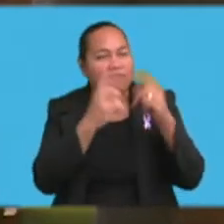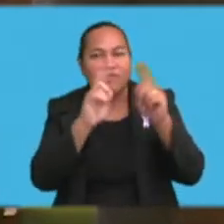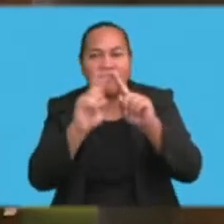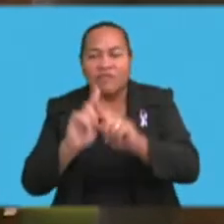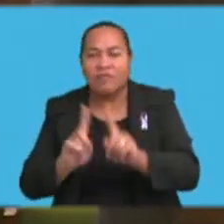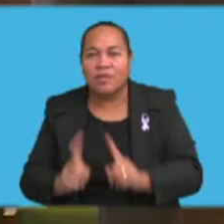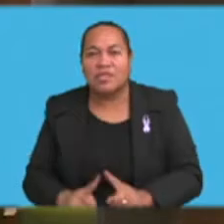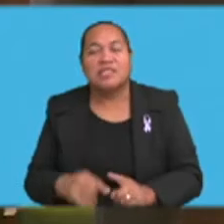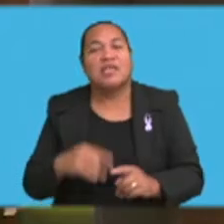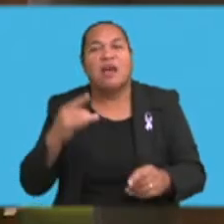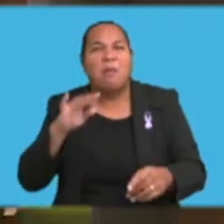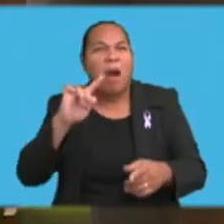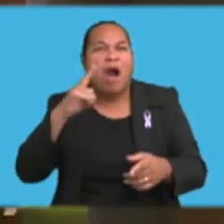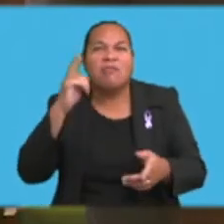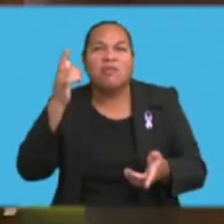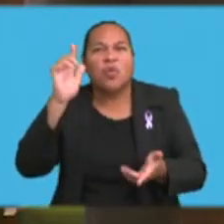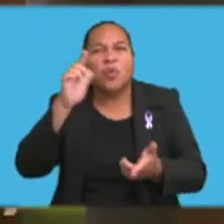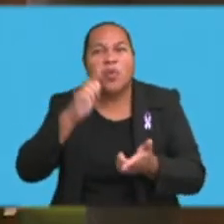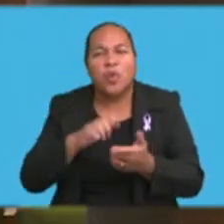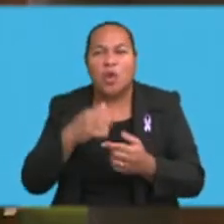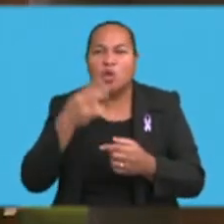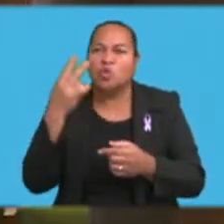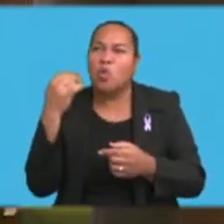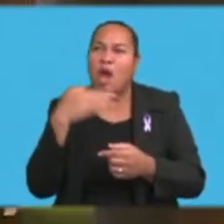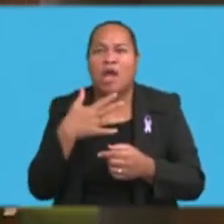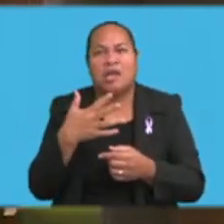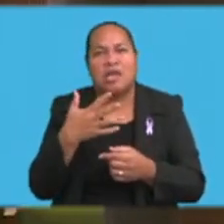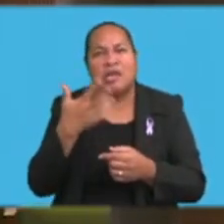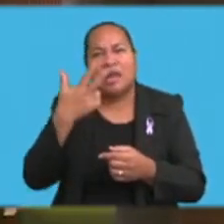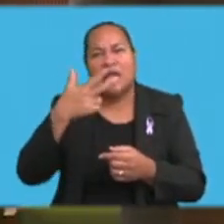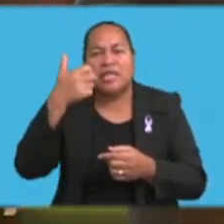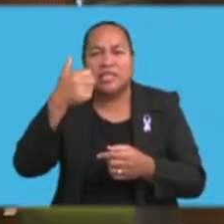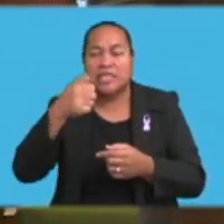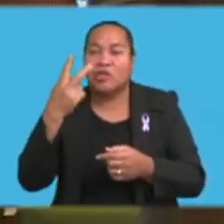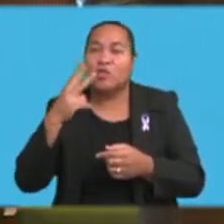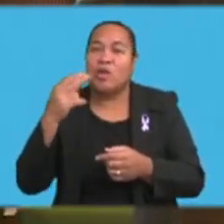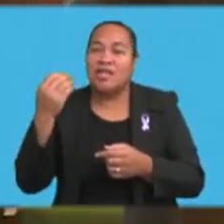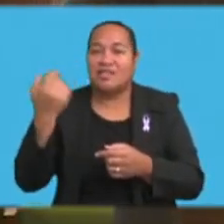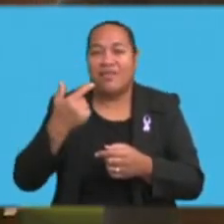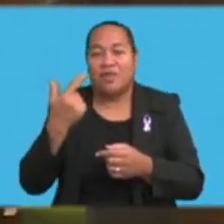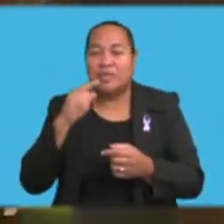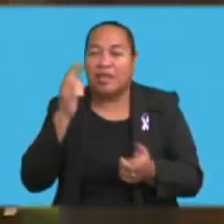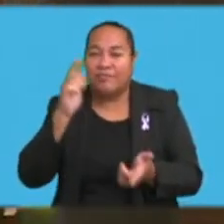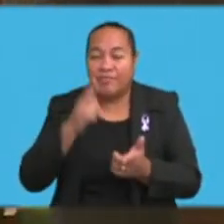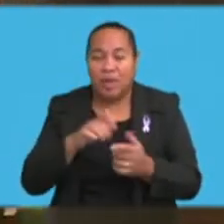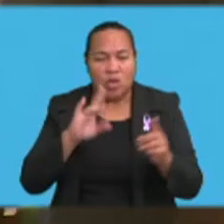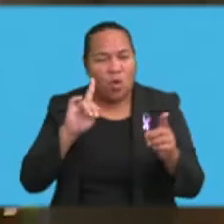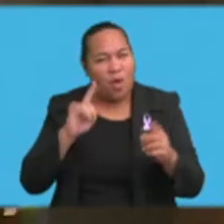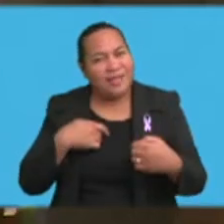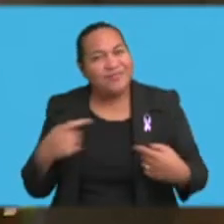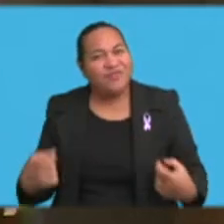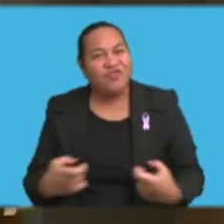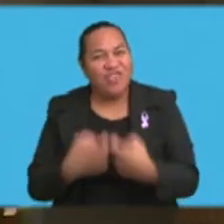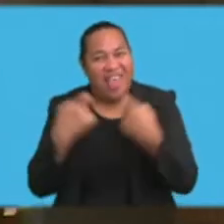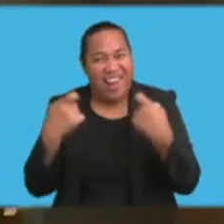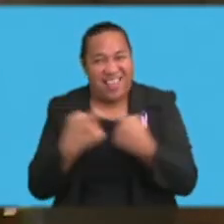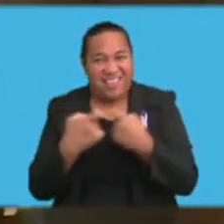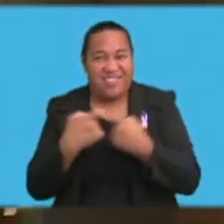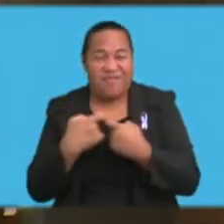and this number decreased by 286 units in 2017. One of the challenges that we have faced,